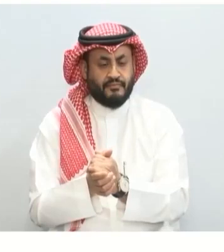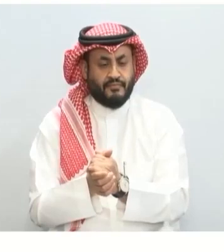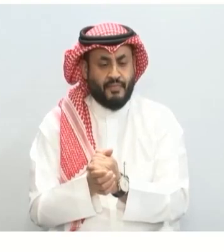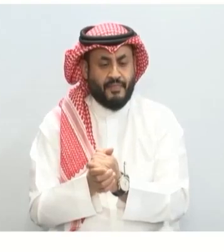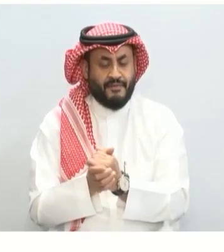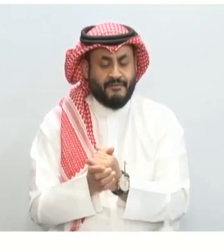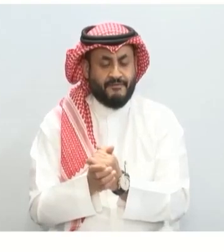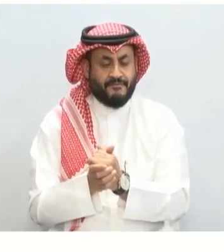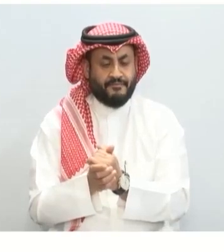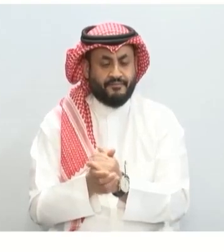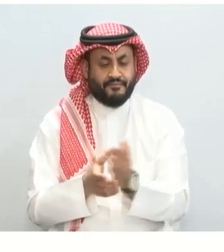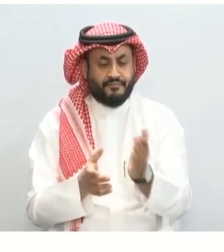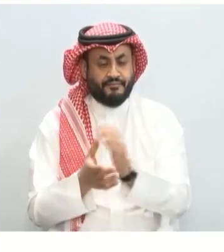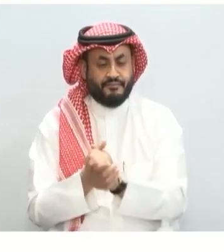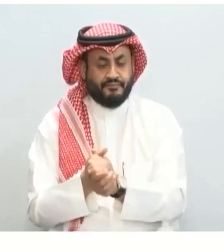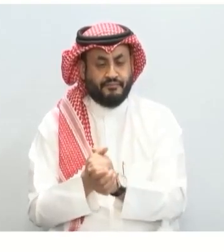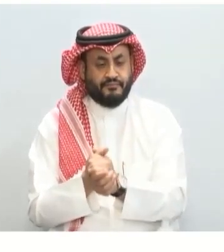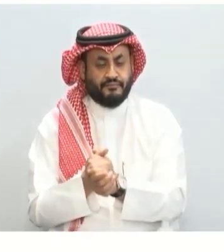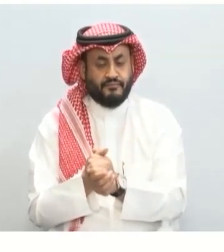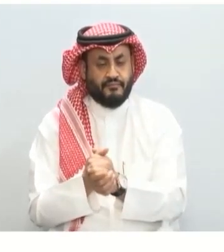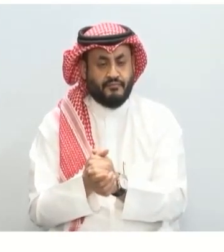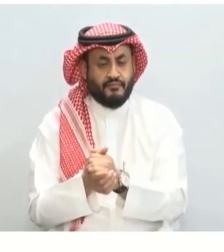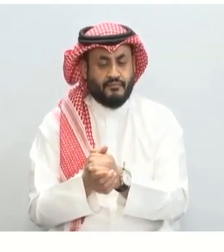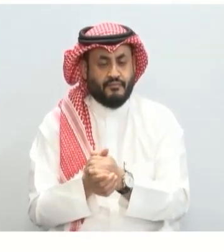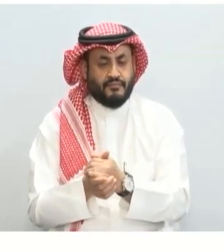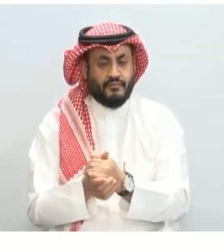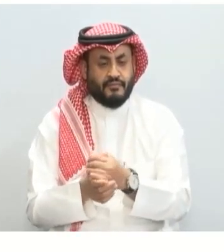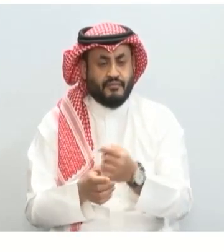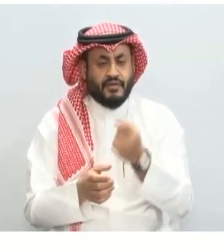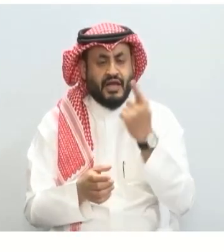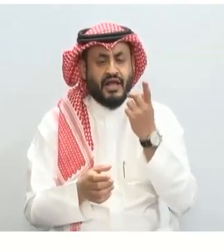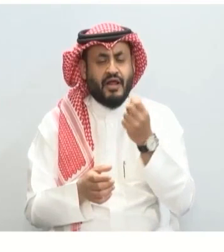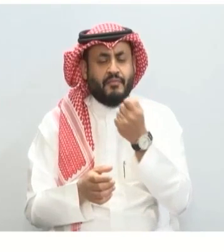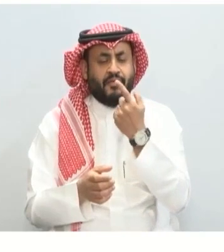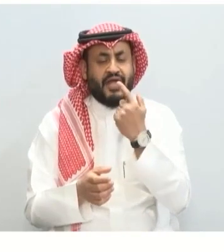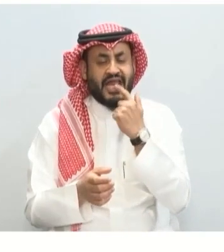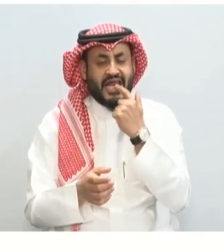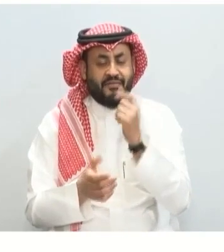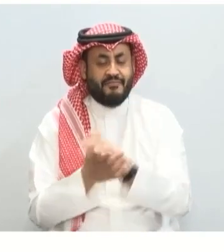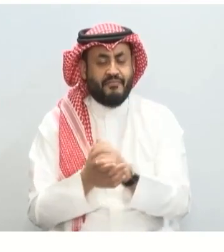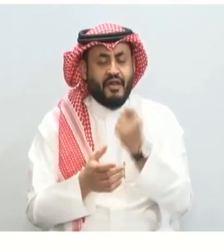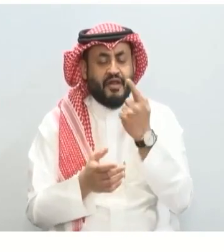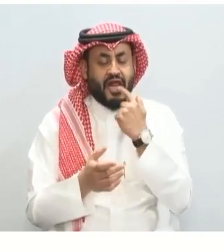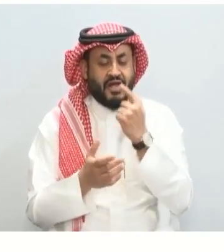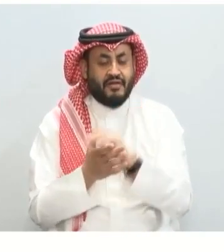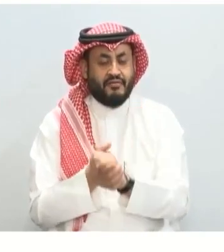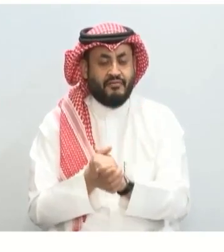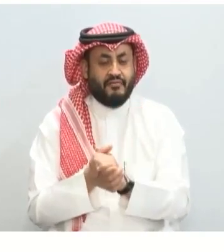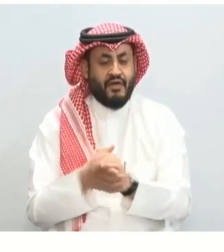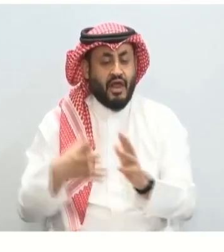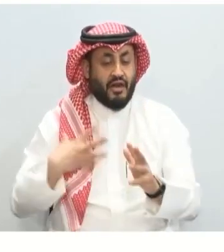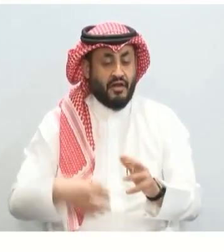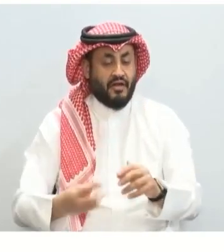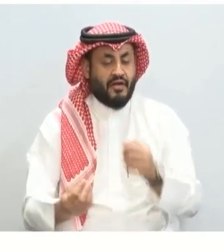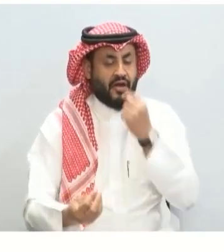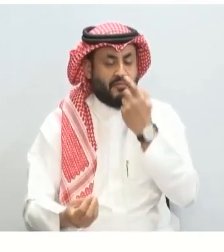just occurred to me. Have a sweet tooth. Have a sweet tooth, it means that you love to eat sweet